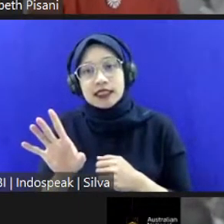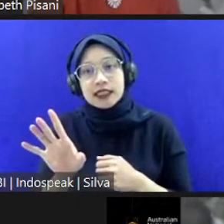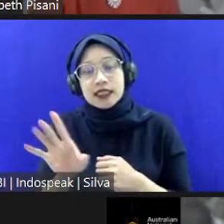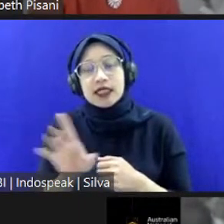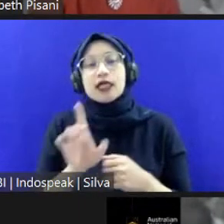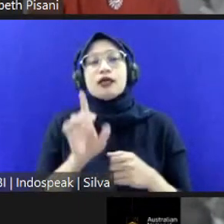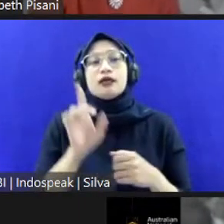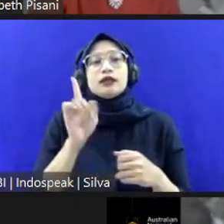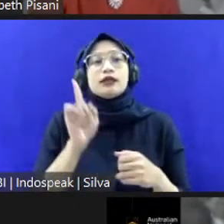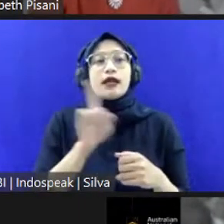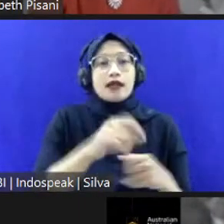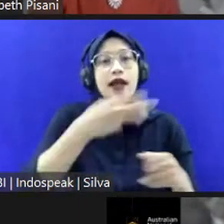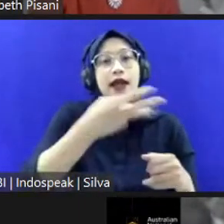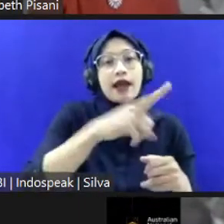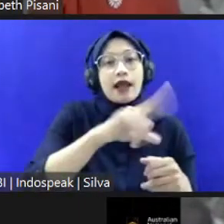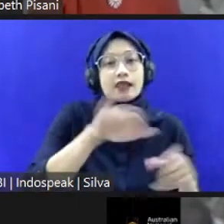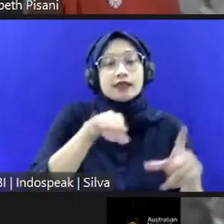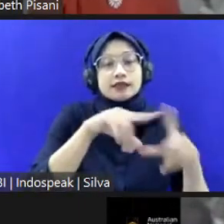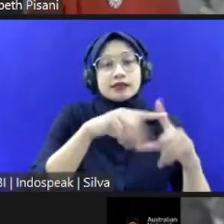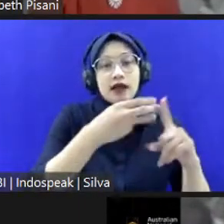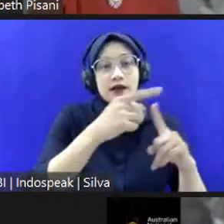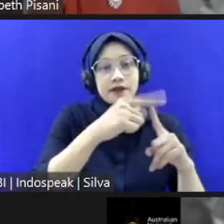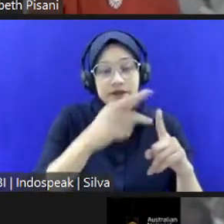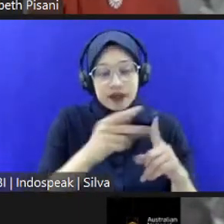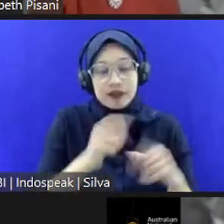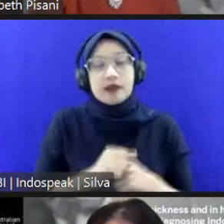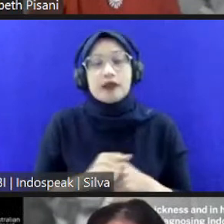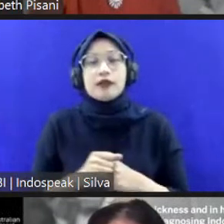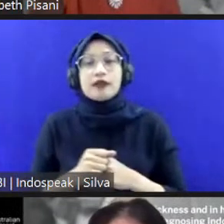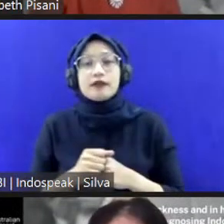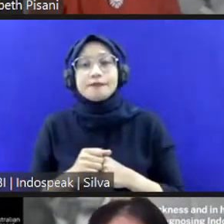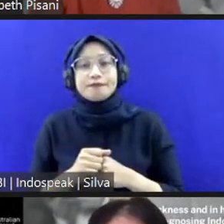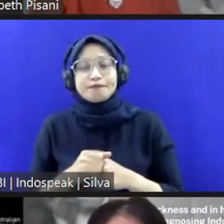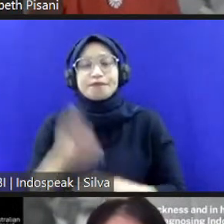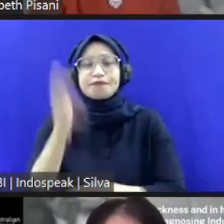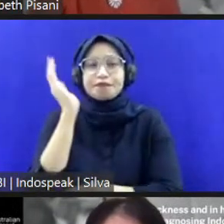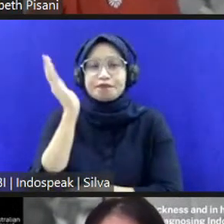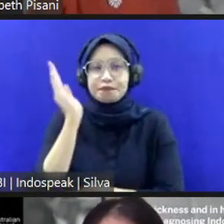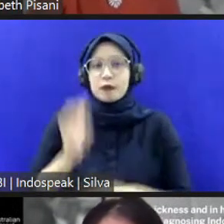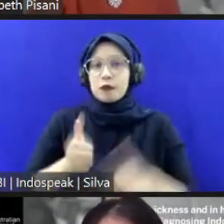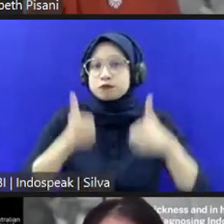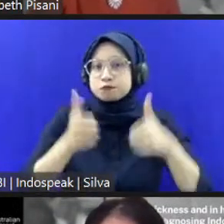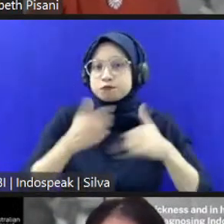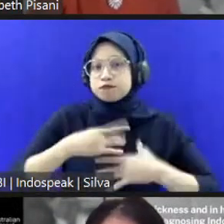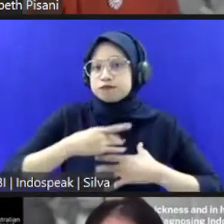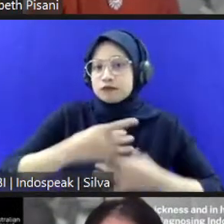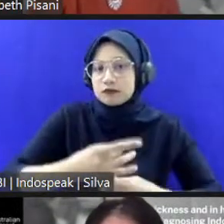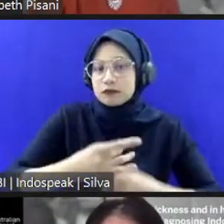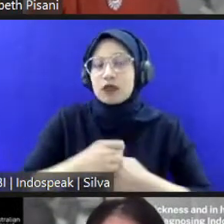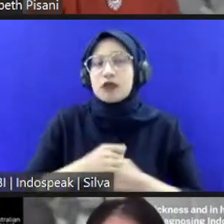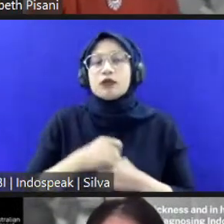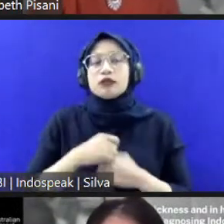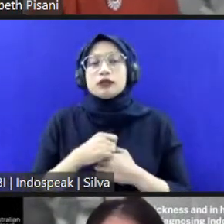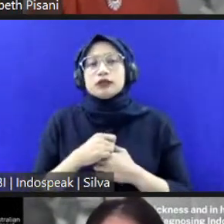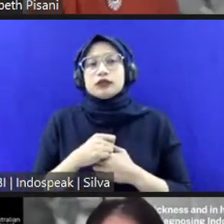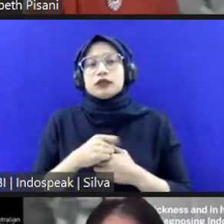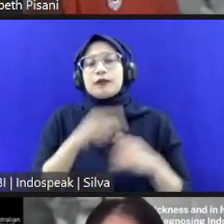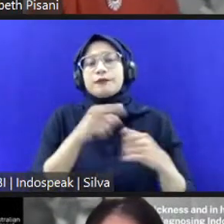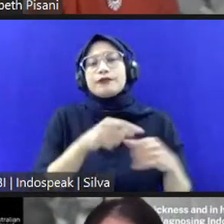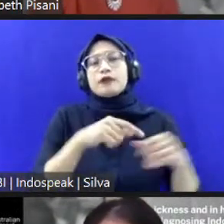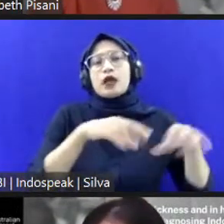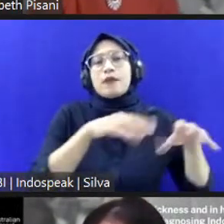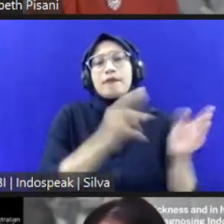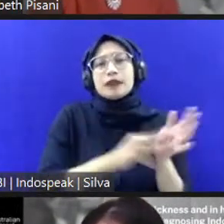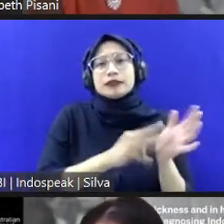Elizabeth as well. Interesting presentation by Elizabeth Pisani. I was curious about the bottlenecks in the implementation of